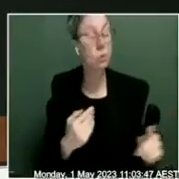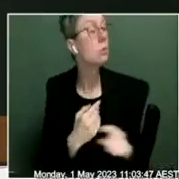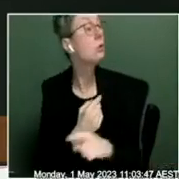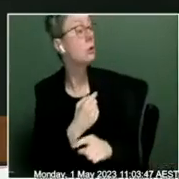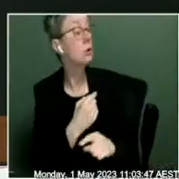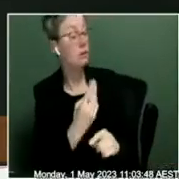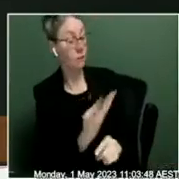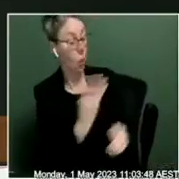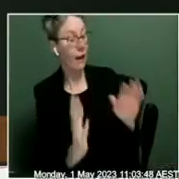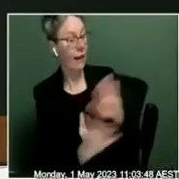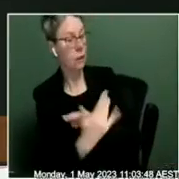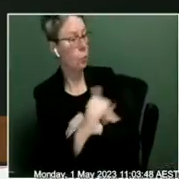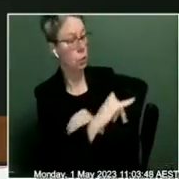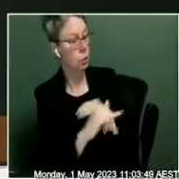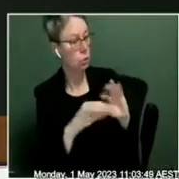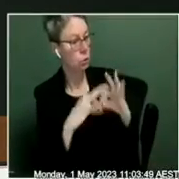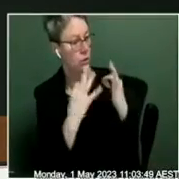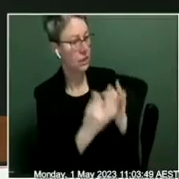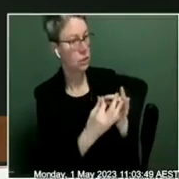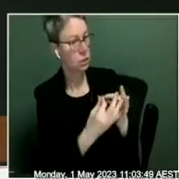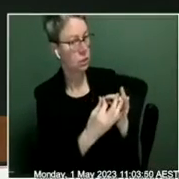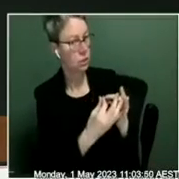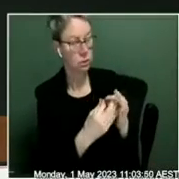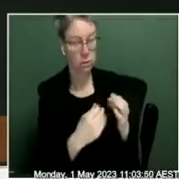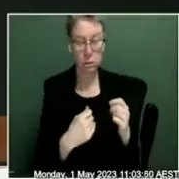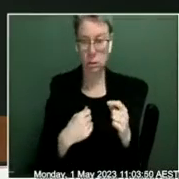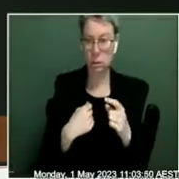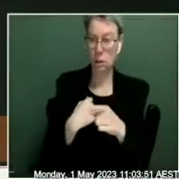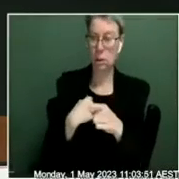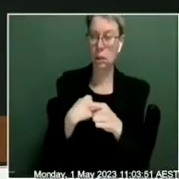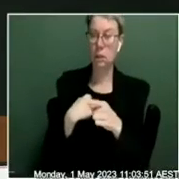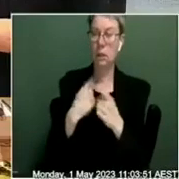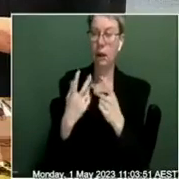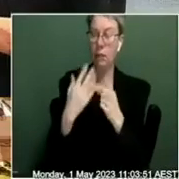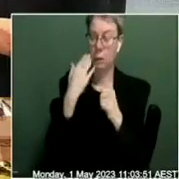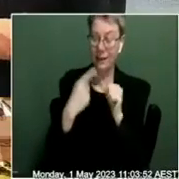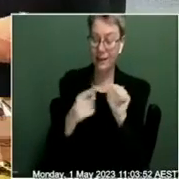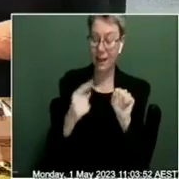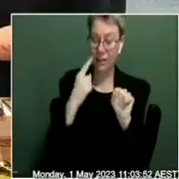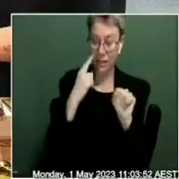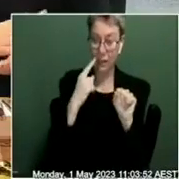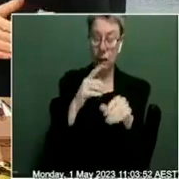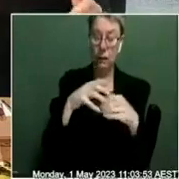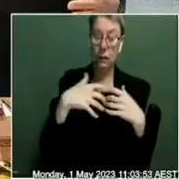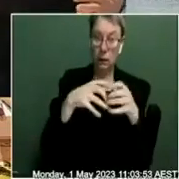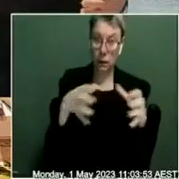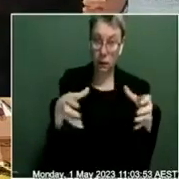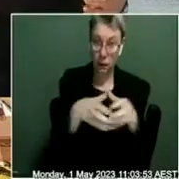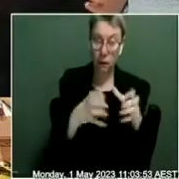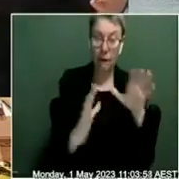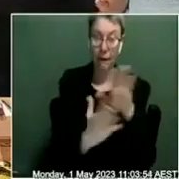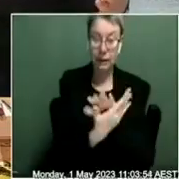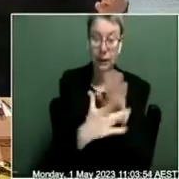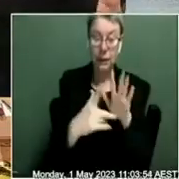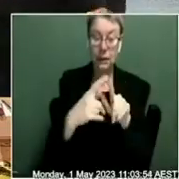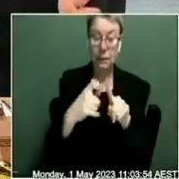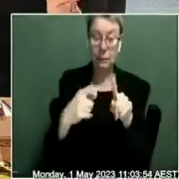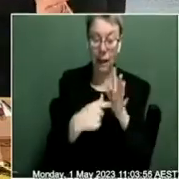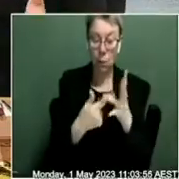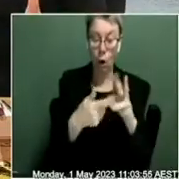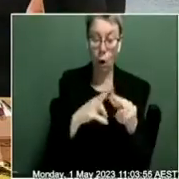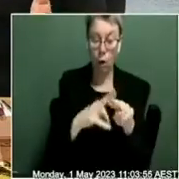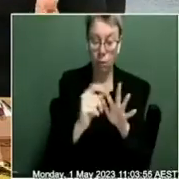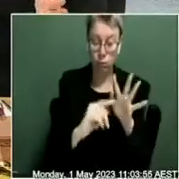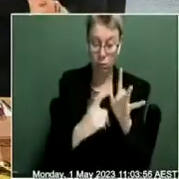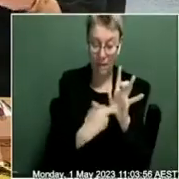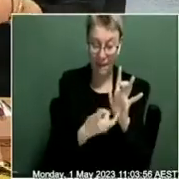that piece of work. So it doesn't meet anymore. If it would help, it doesn't meet anymore. It was established